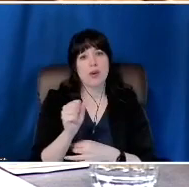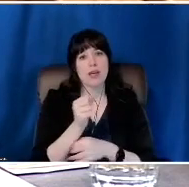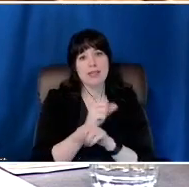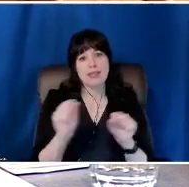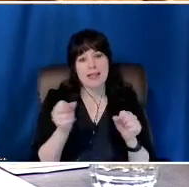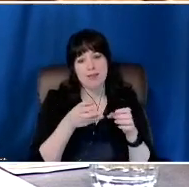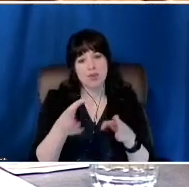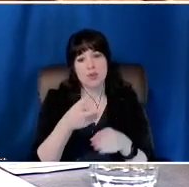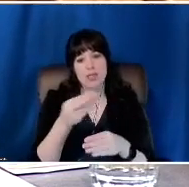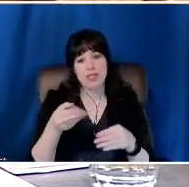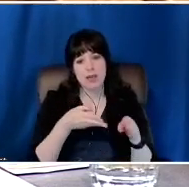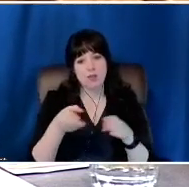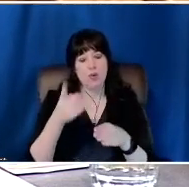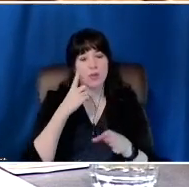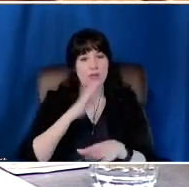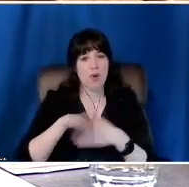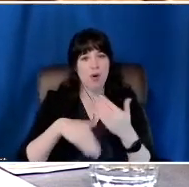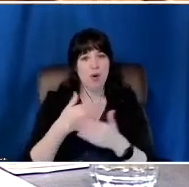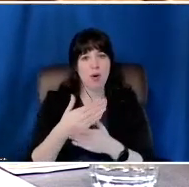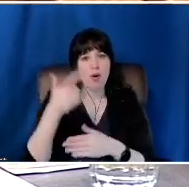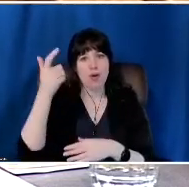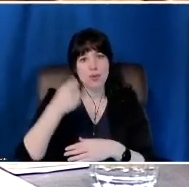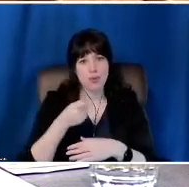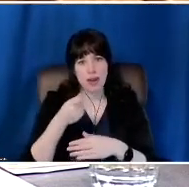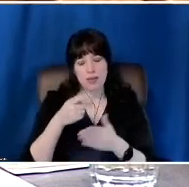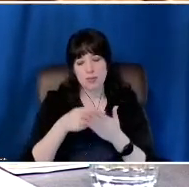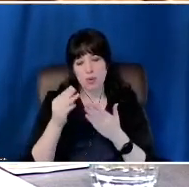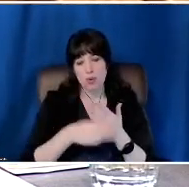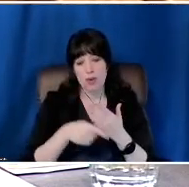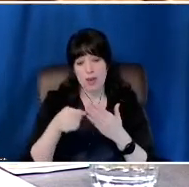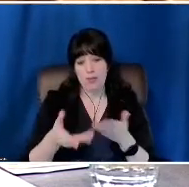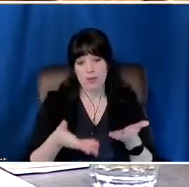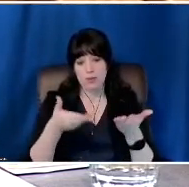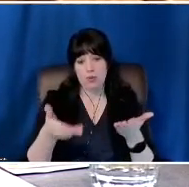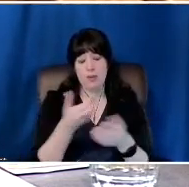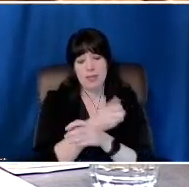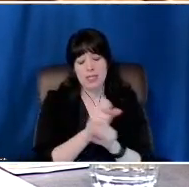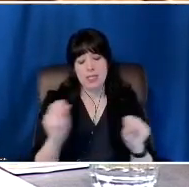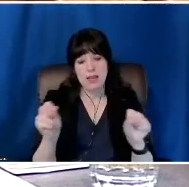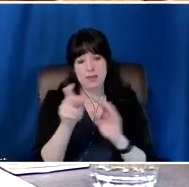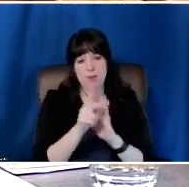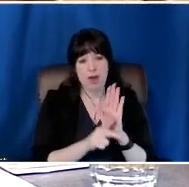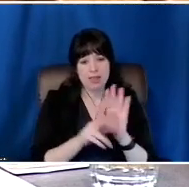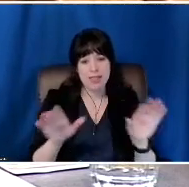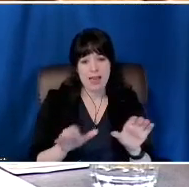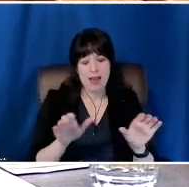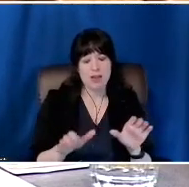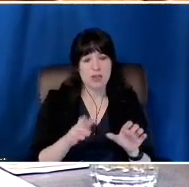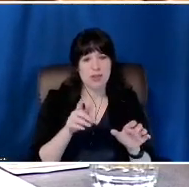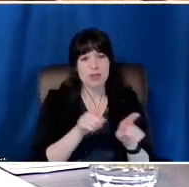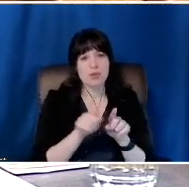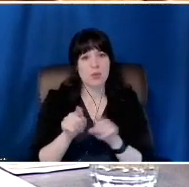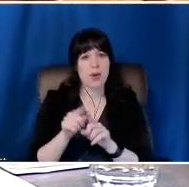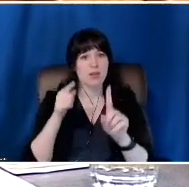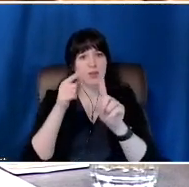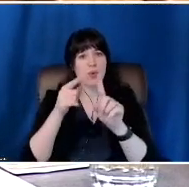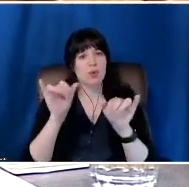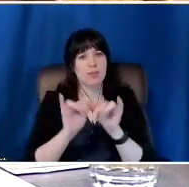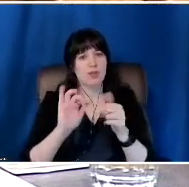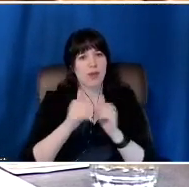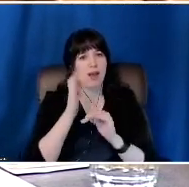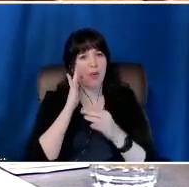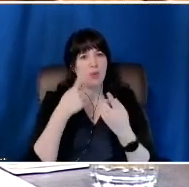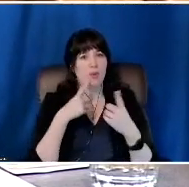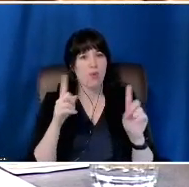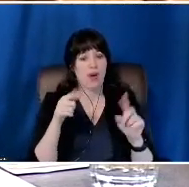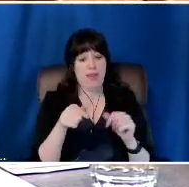grant program. This plan recommends safety policies and actions as well as goals to measure how they will work. This plan